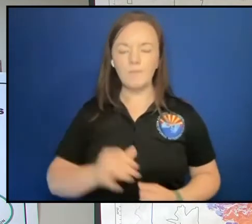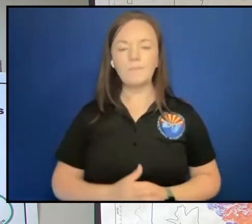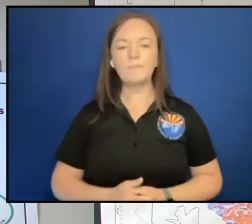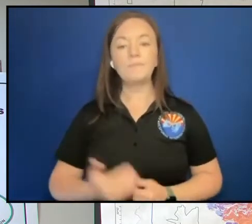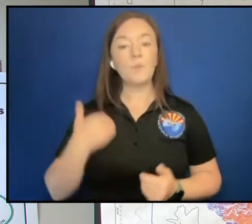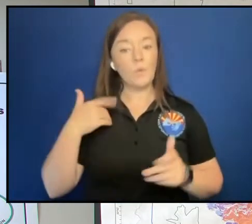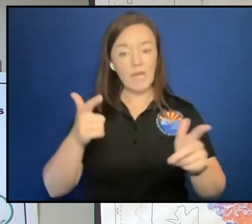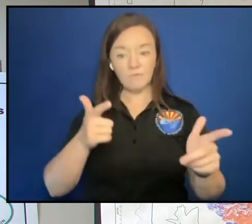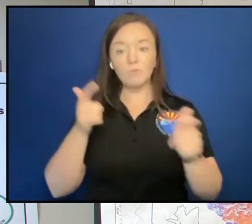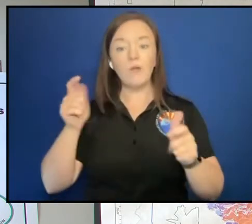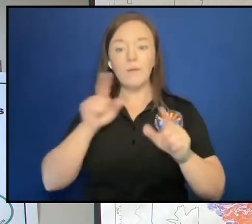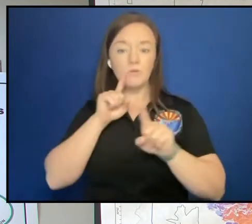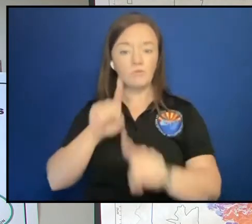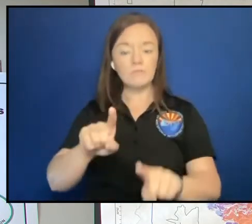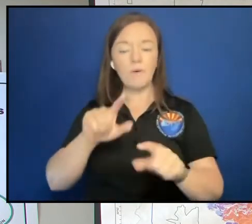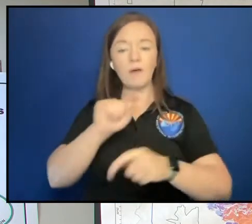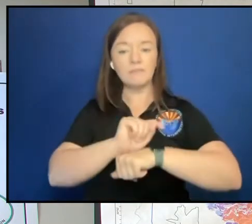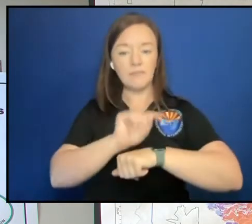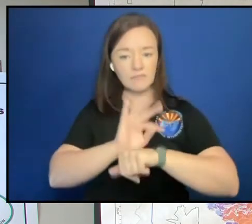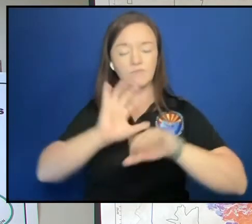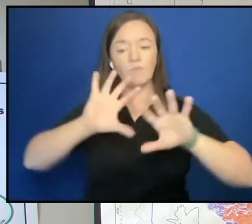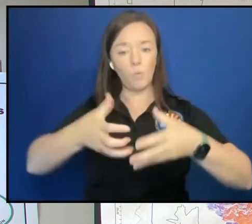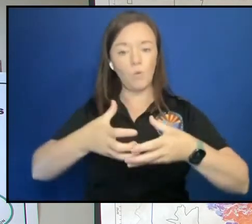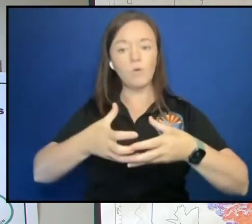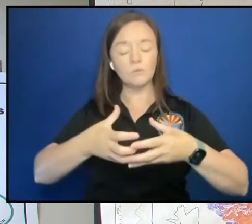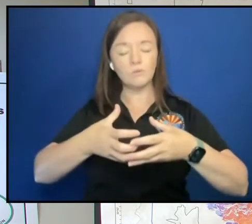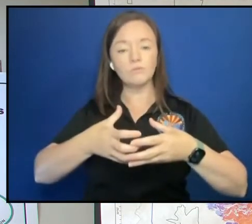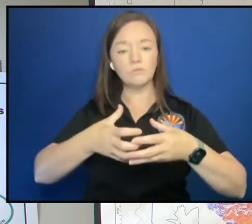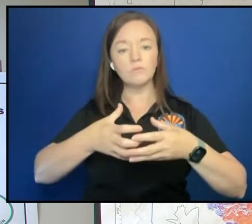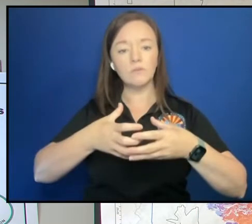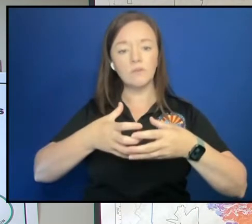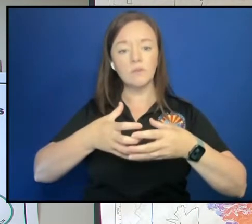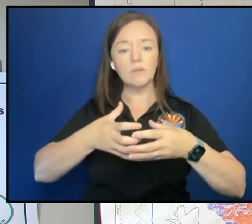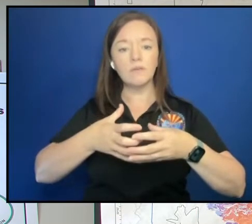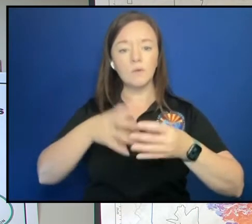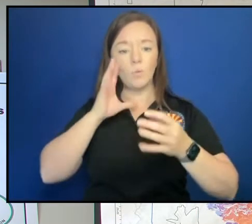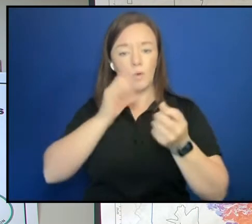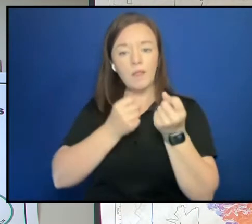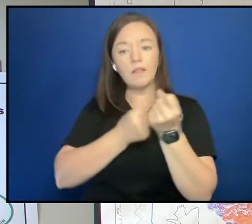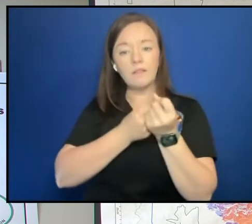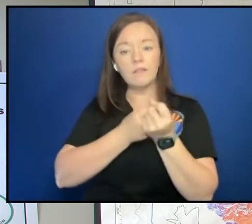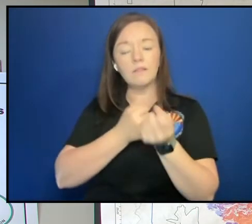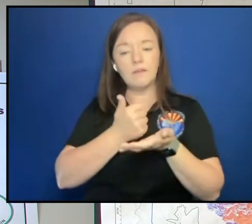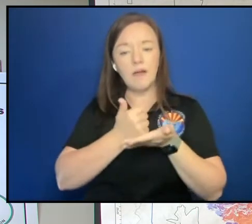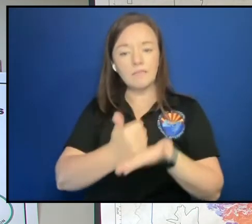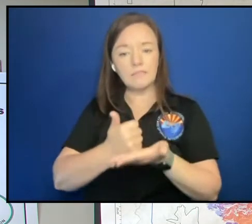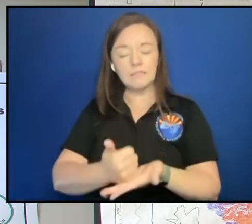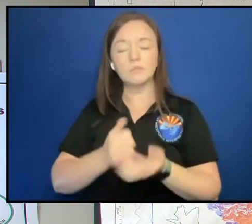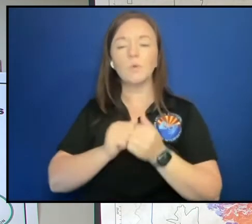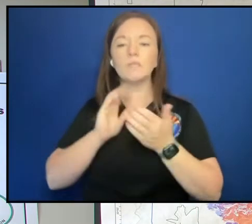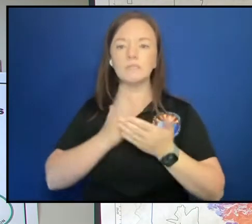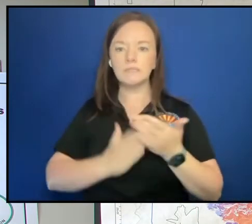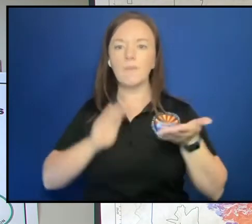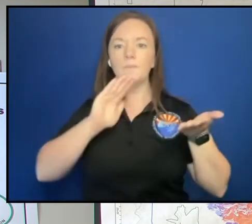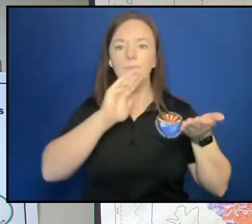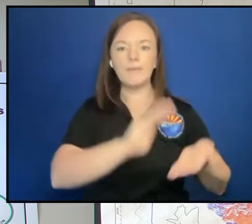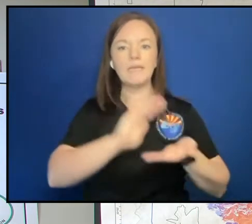task force that's going to be, they'll be assisting with some mitigation efforts with